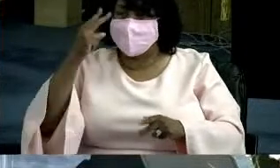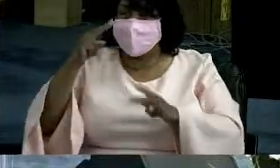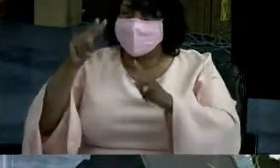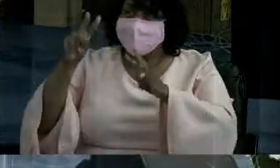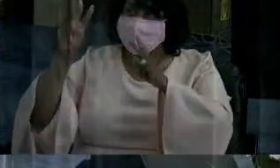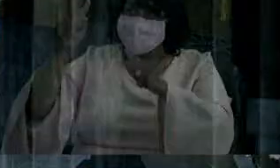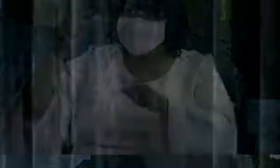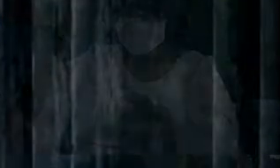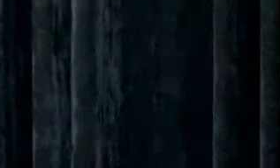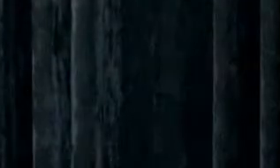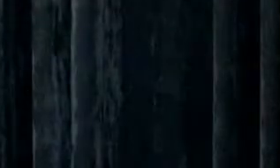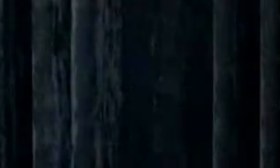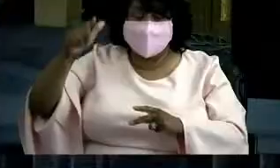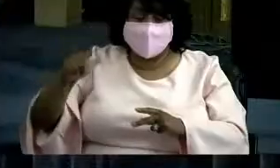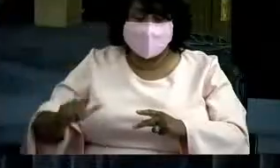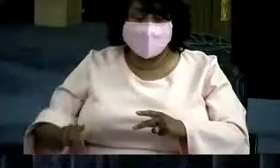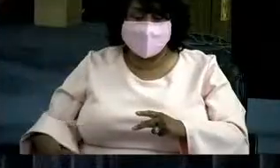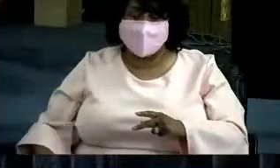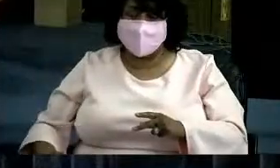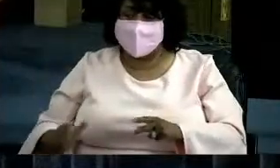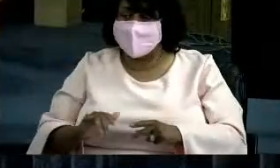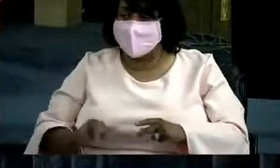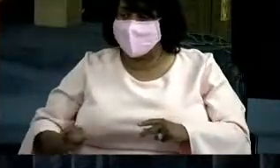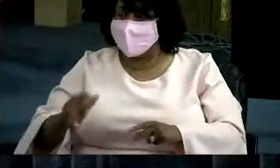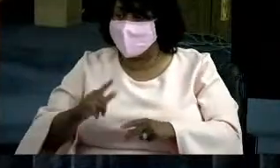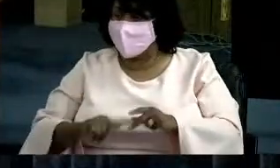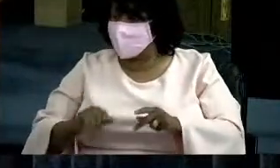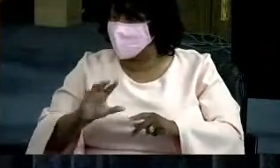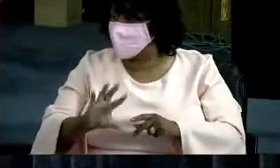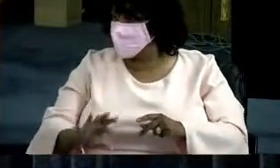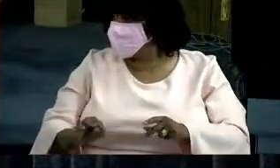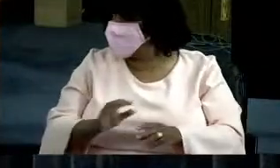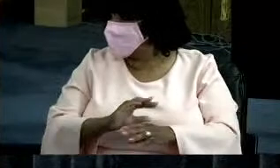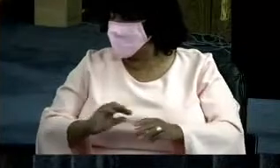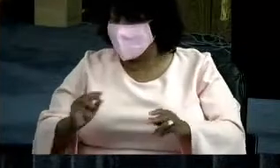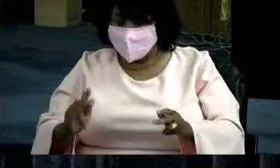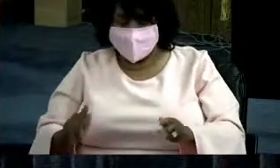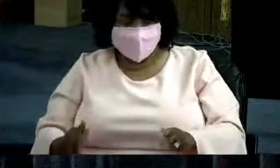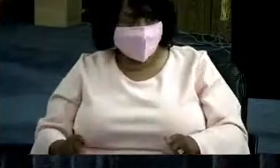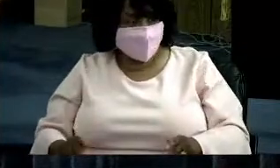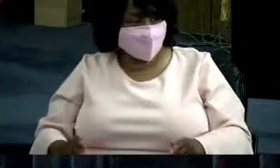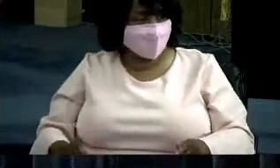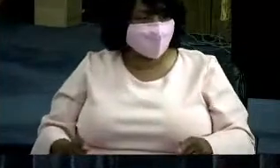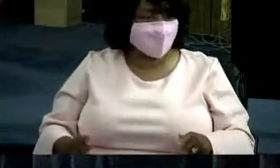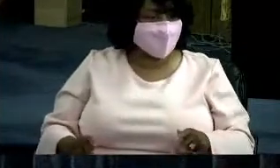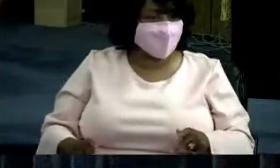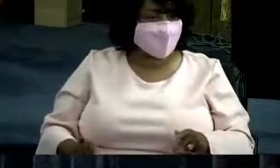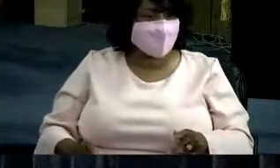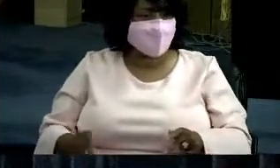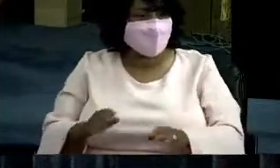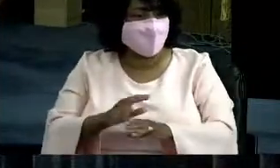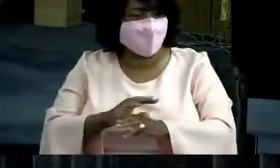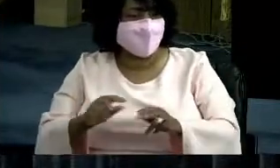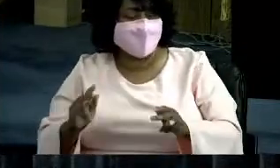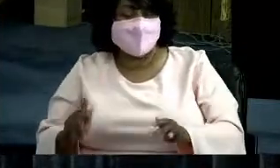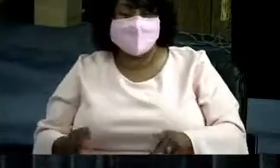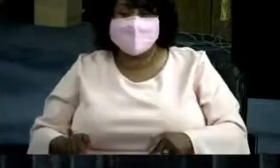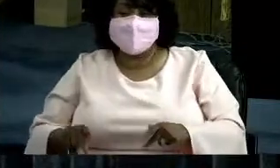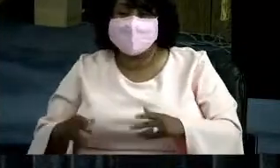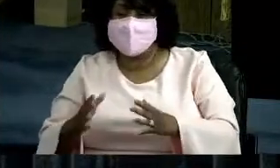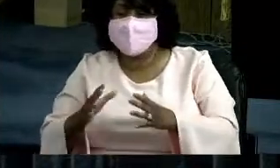looked high and low, still couldn't find nobody, nobody